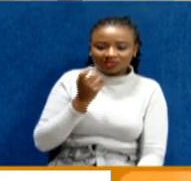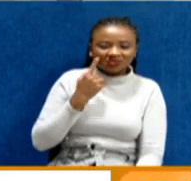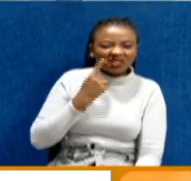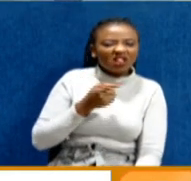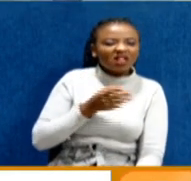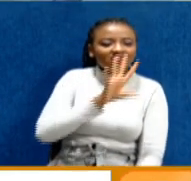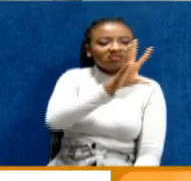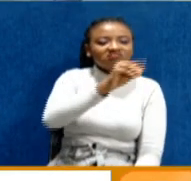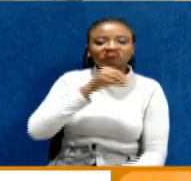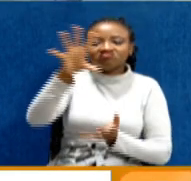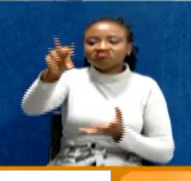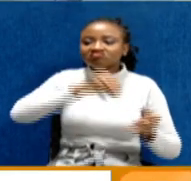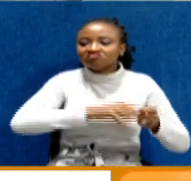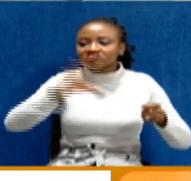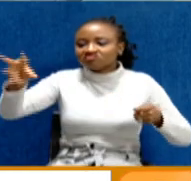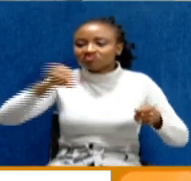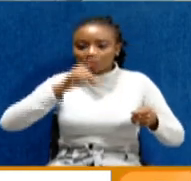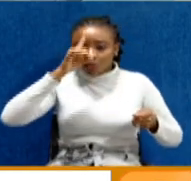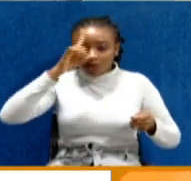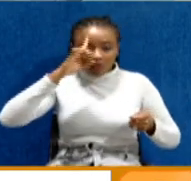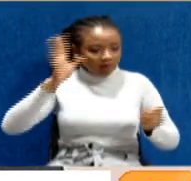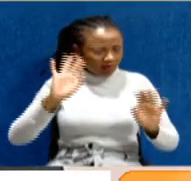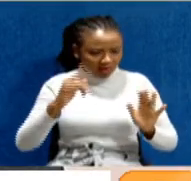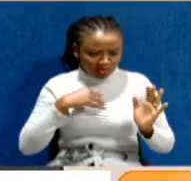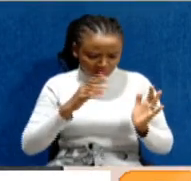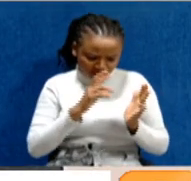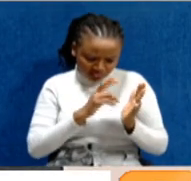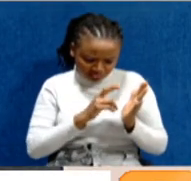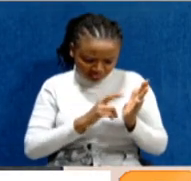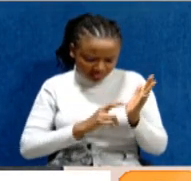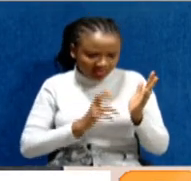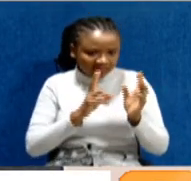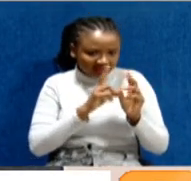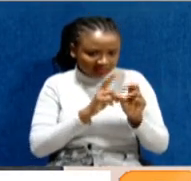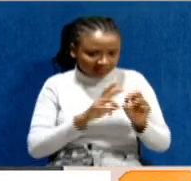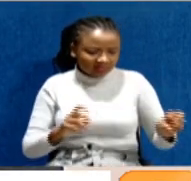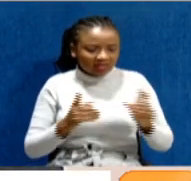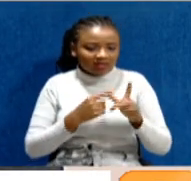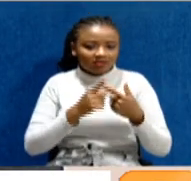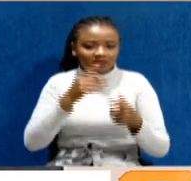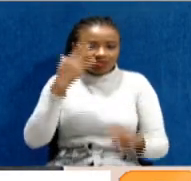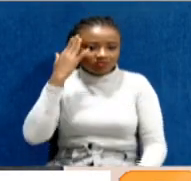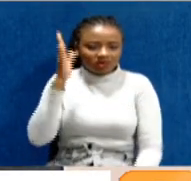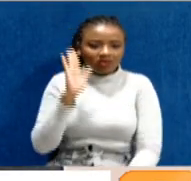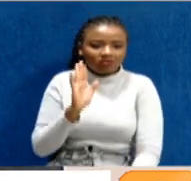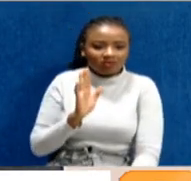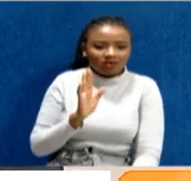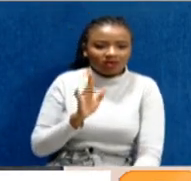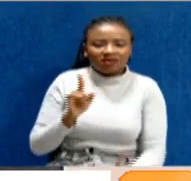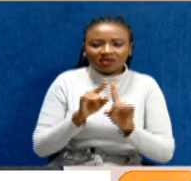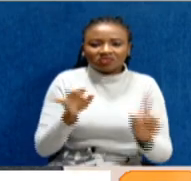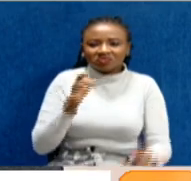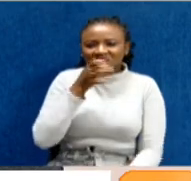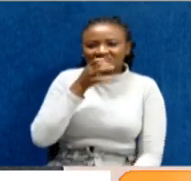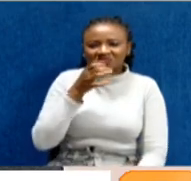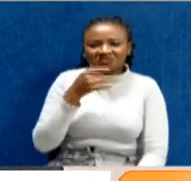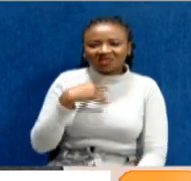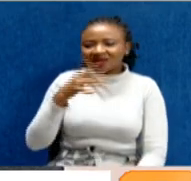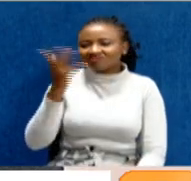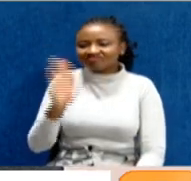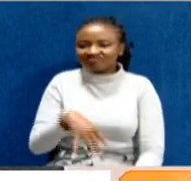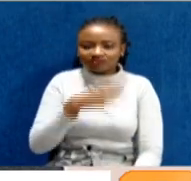in the shelves, but we have to be able to read the marks and also be aware. And let us also not be ignorant, so that